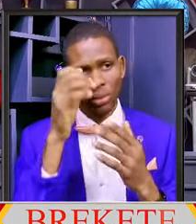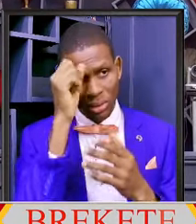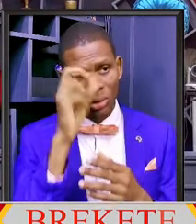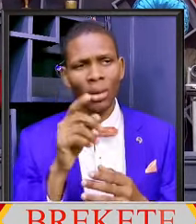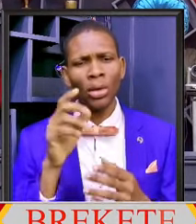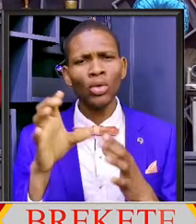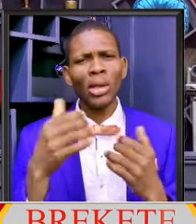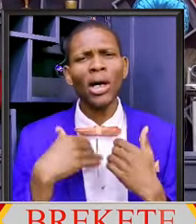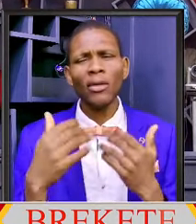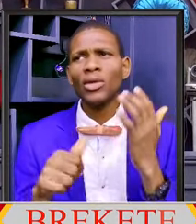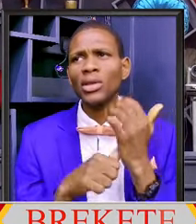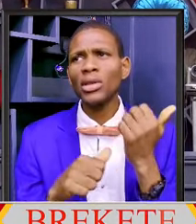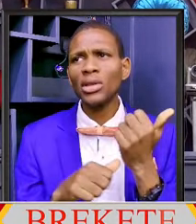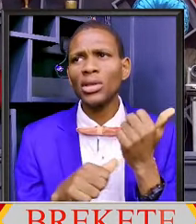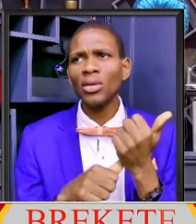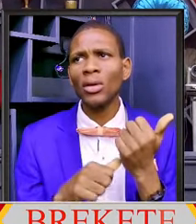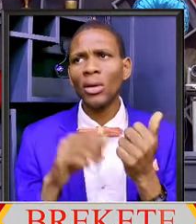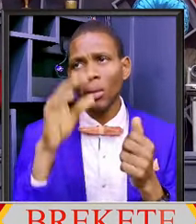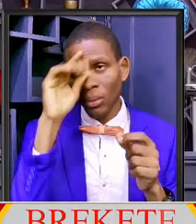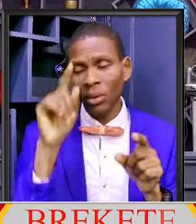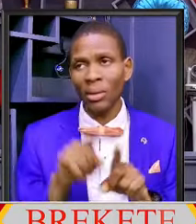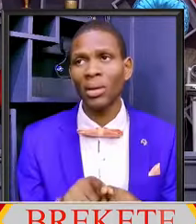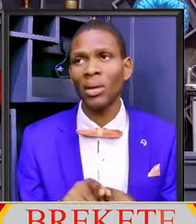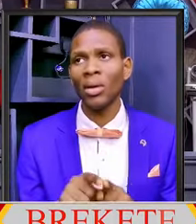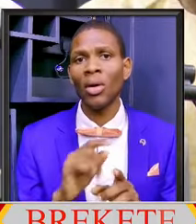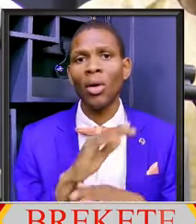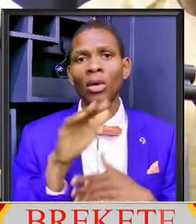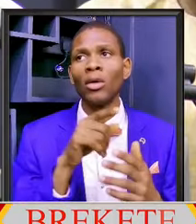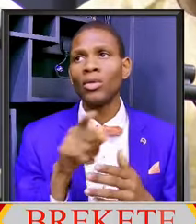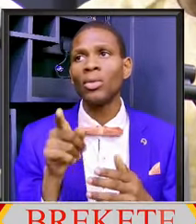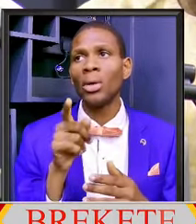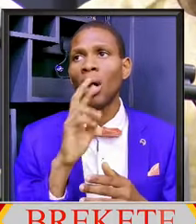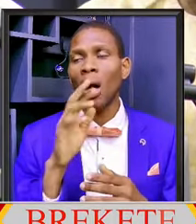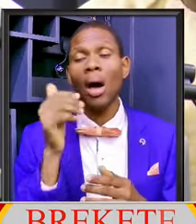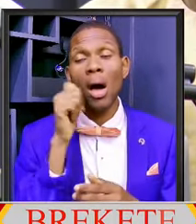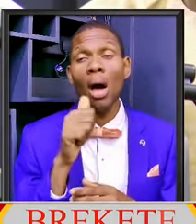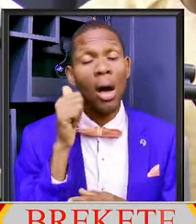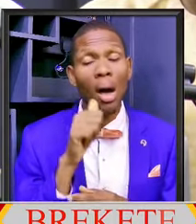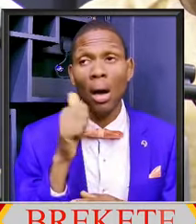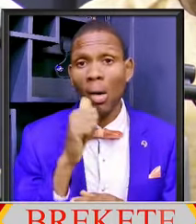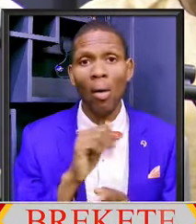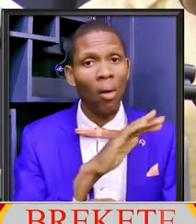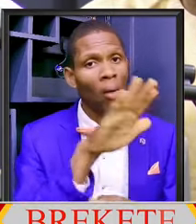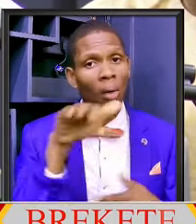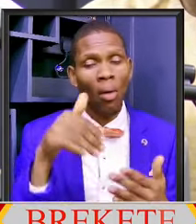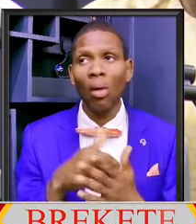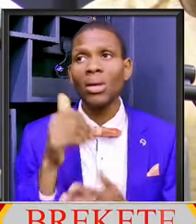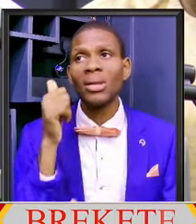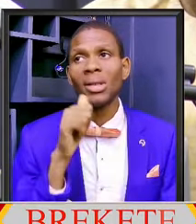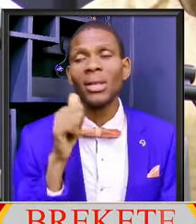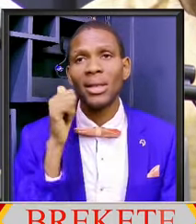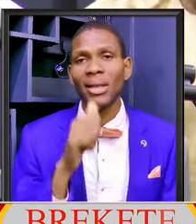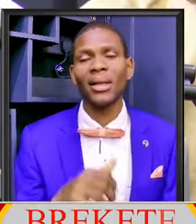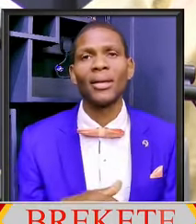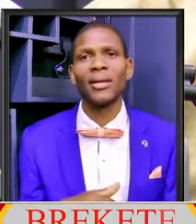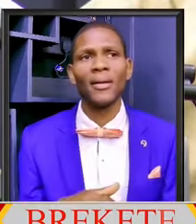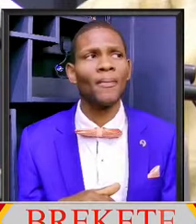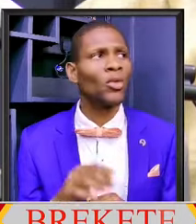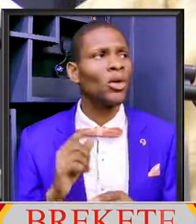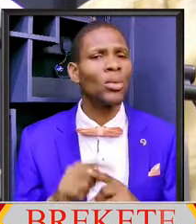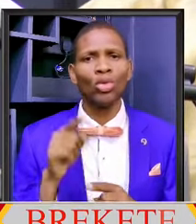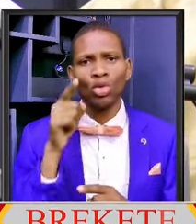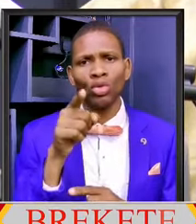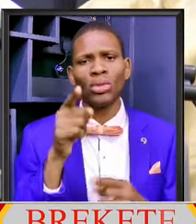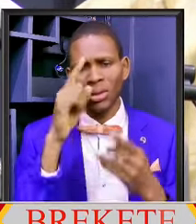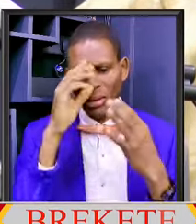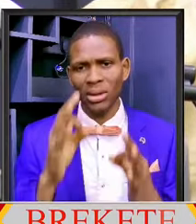You get senior brothers? No. All of Unana girls? Yes, sir. All of you? Yes, sir. Girls? Yes, sir. But